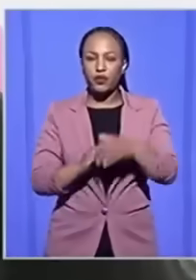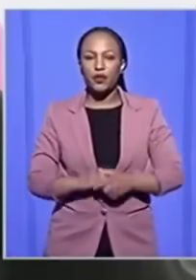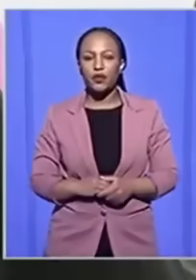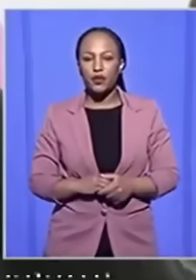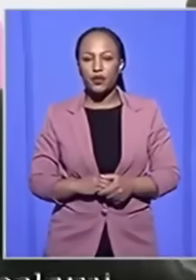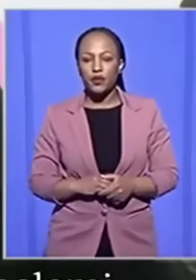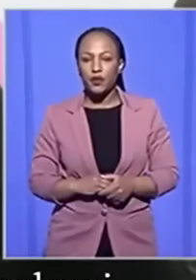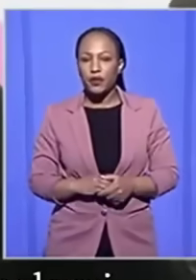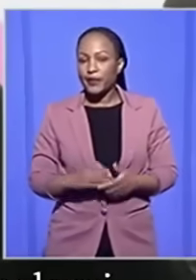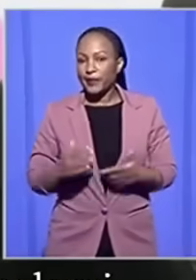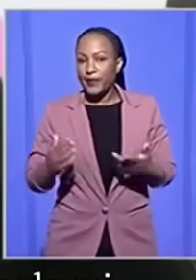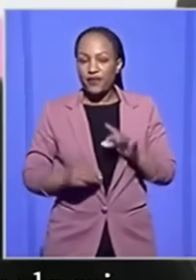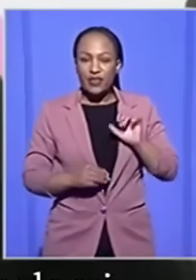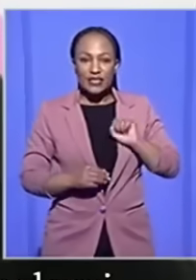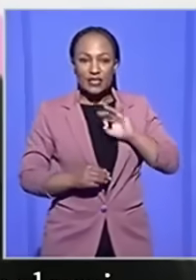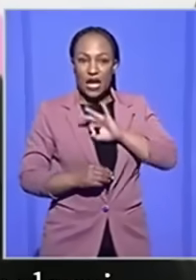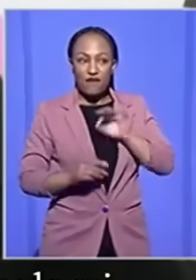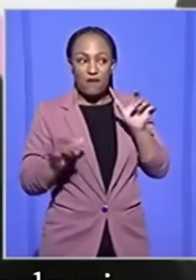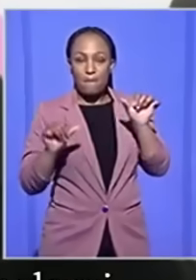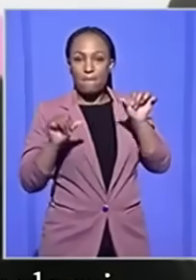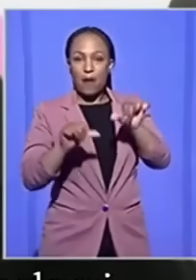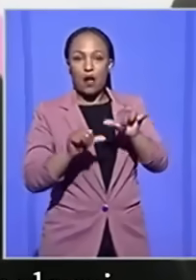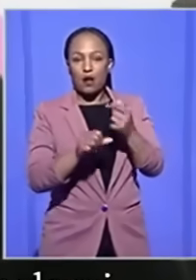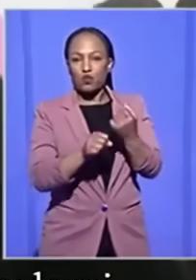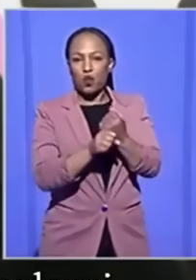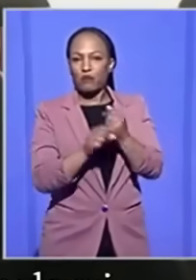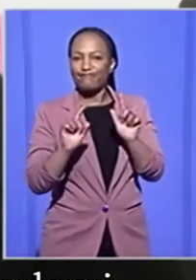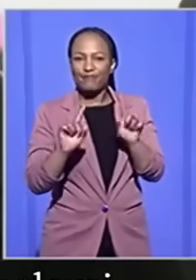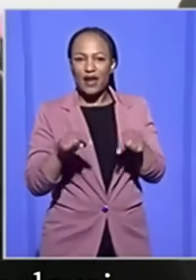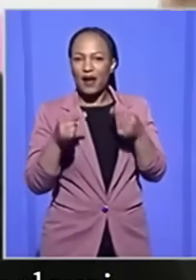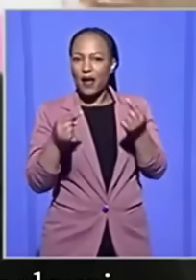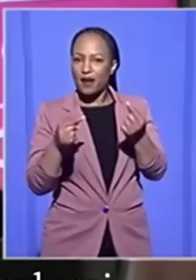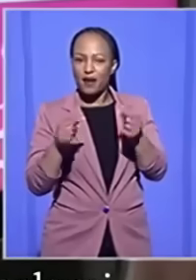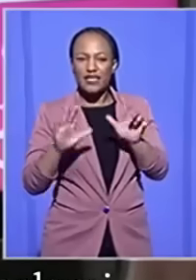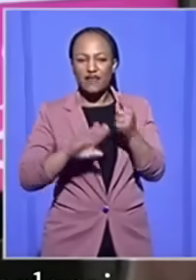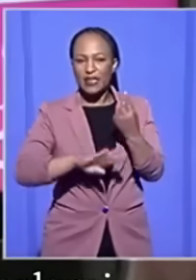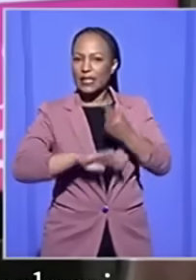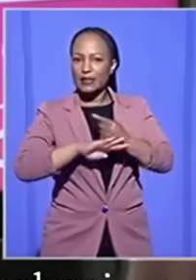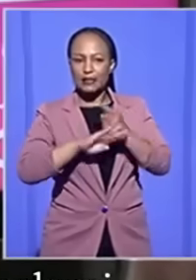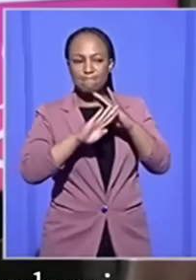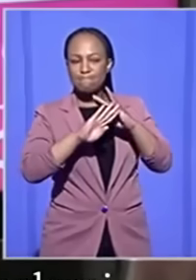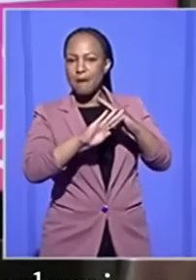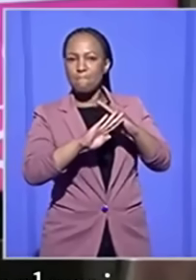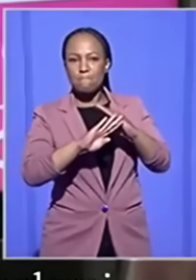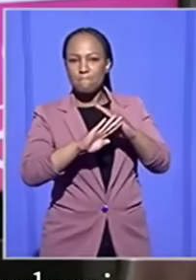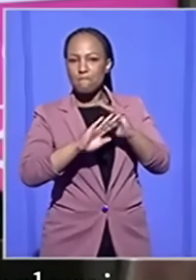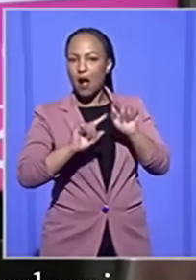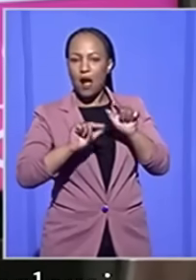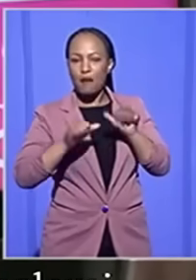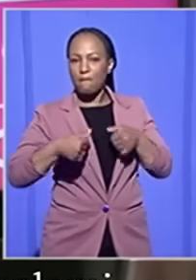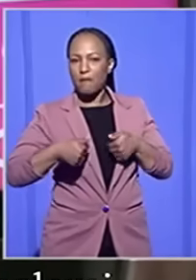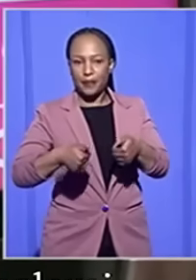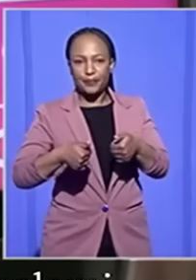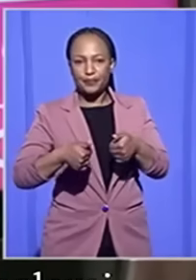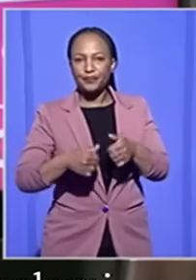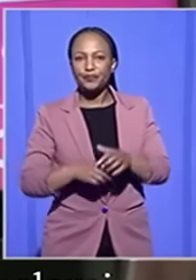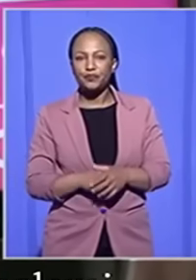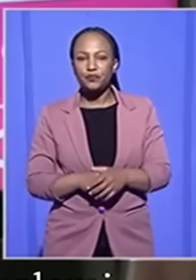want to return to work today, they can't because they are locked out. They are locked out for 7 days. Fly Safair e